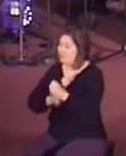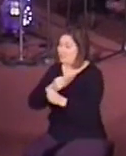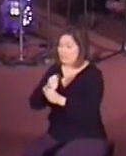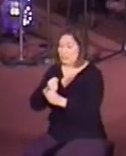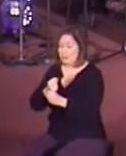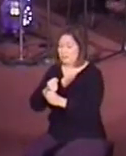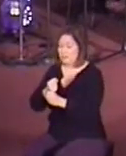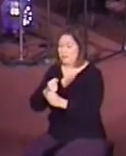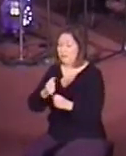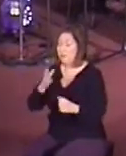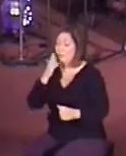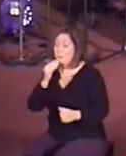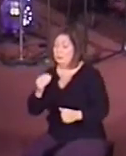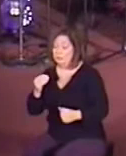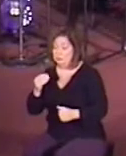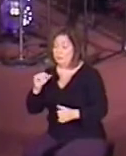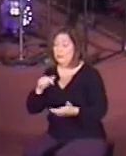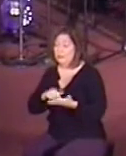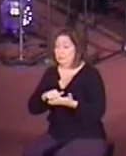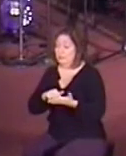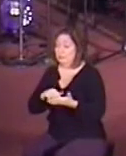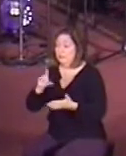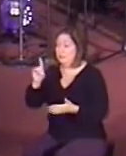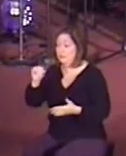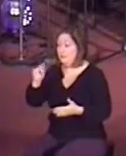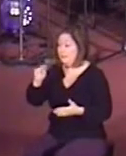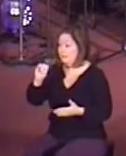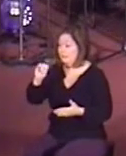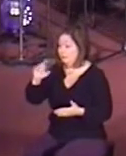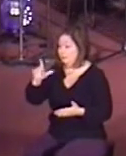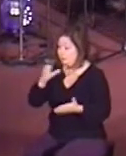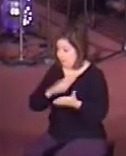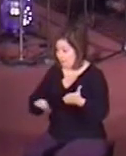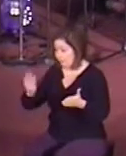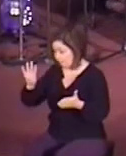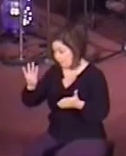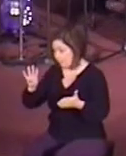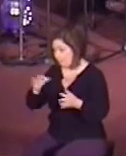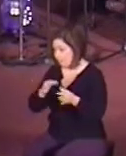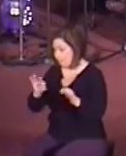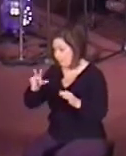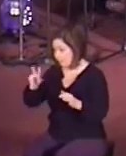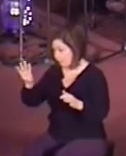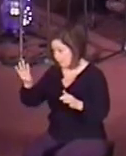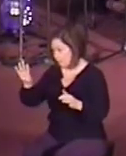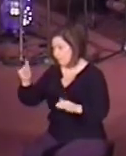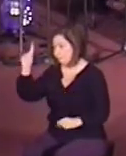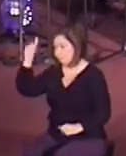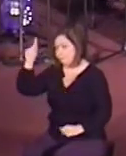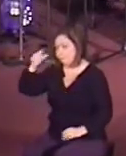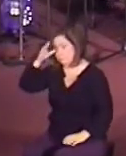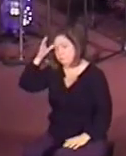for seven years, he goes through this. Look at Daniel chapter 4, back to Daniel chapter 4, verses 34.